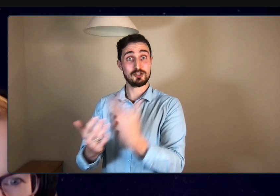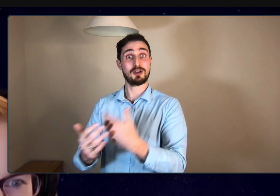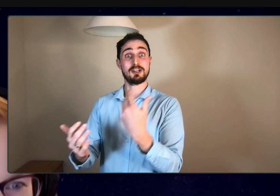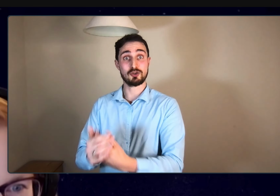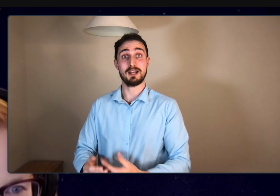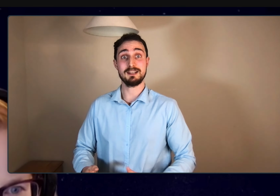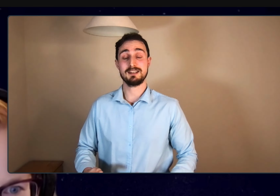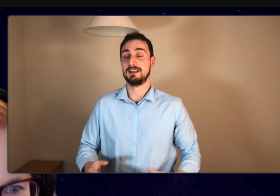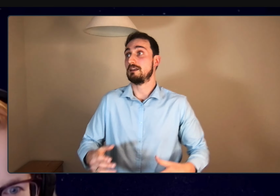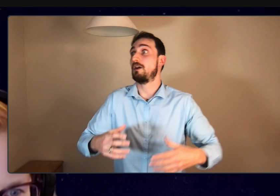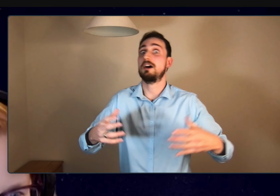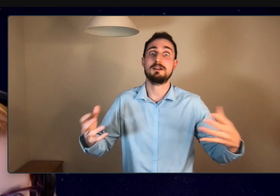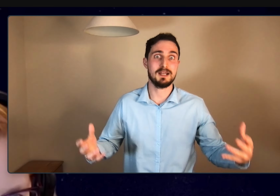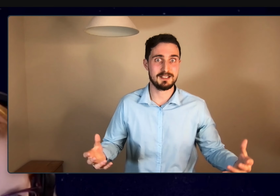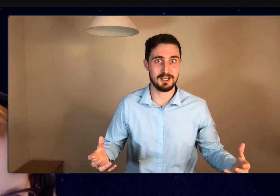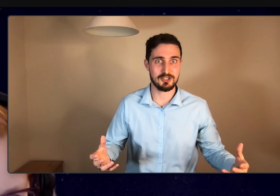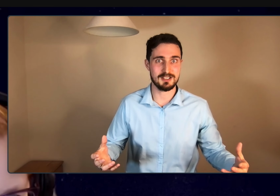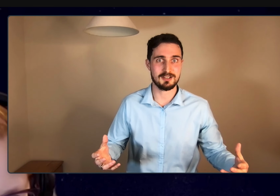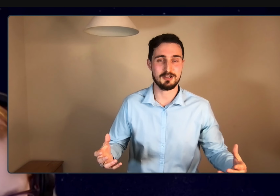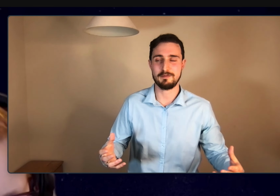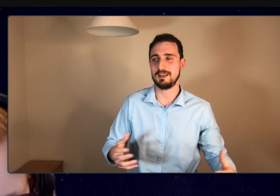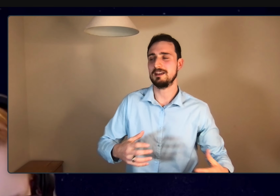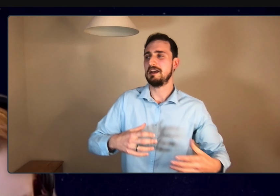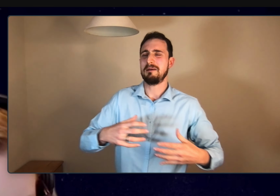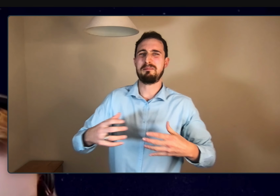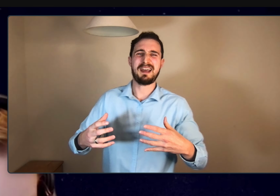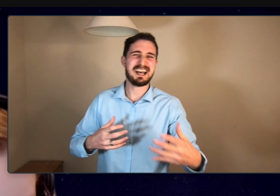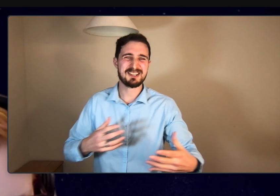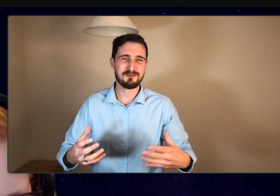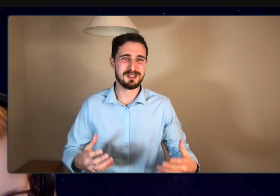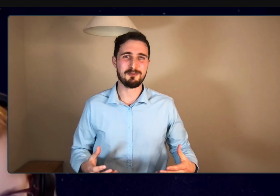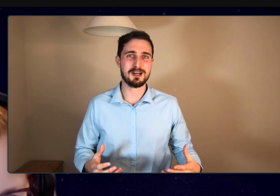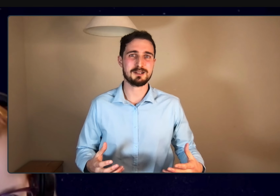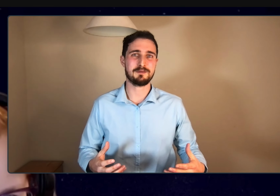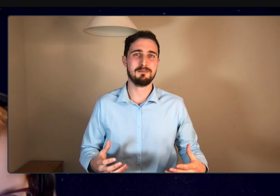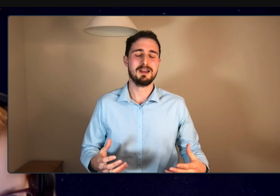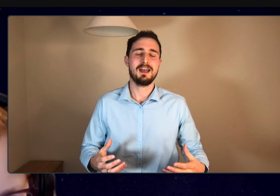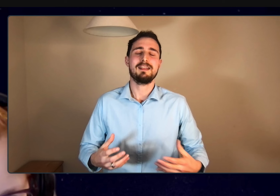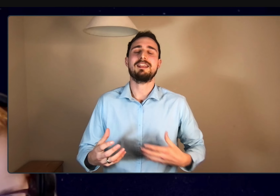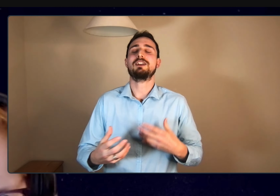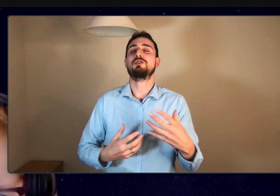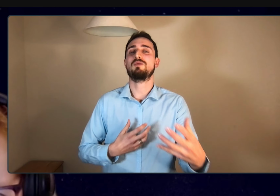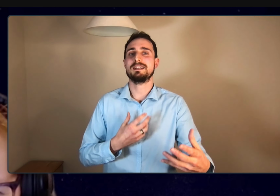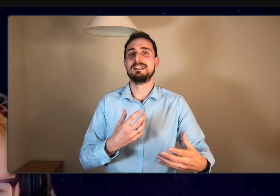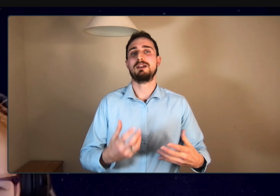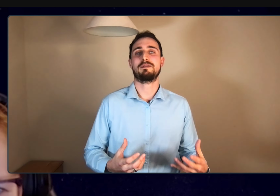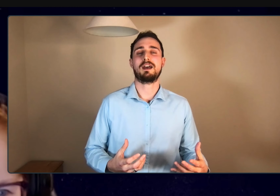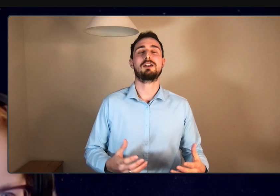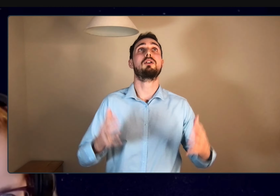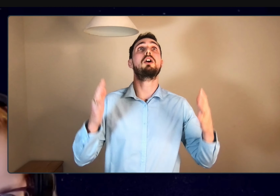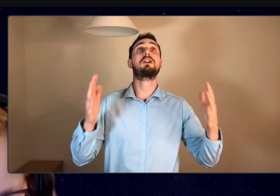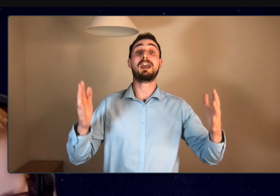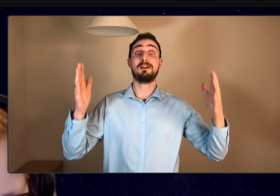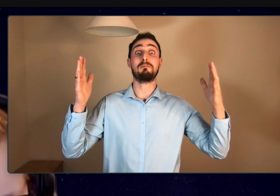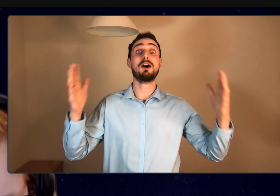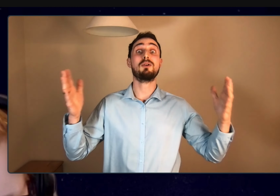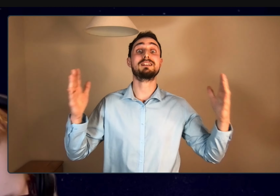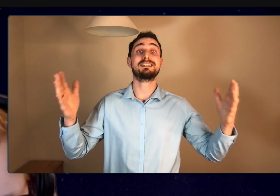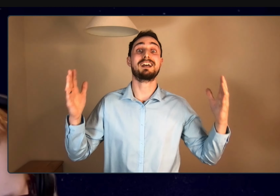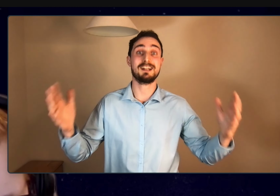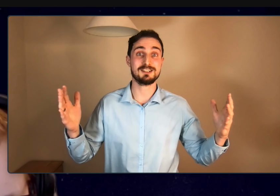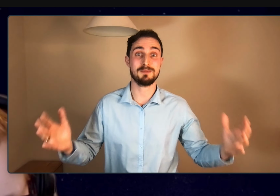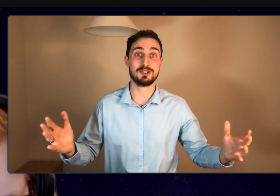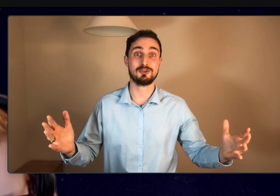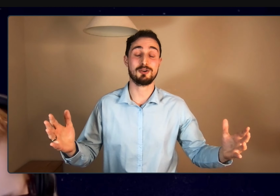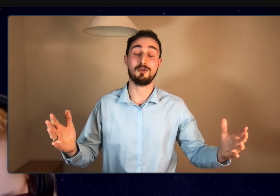tried, tried, tried, they've heard meditation is a good thing, but it hasn't really worked for them. They could resonate with that and go, okay, Mel